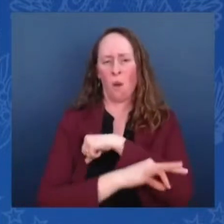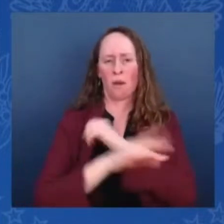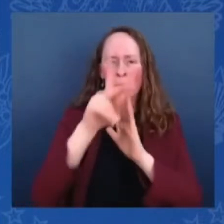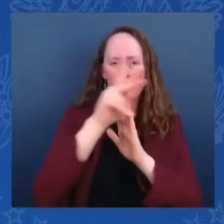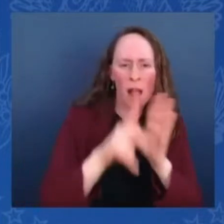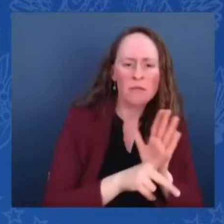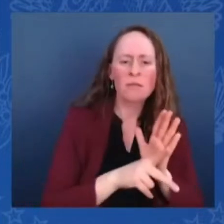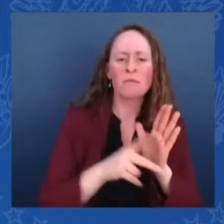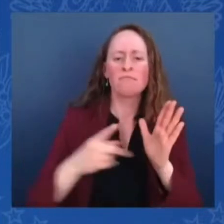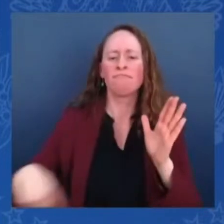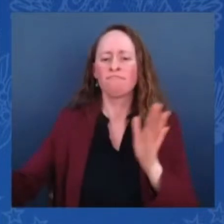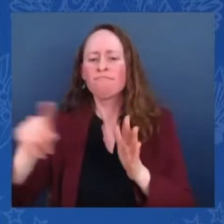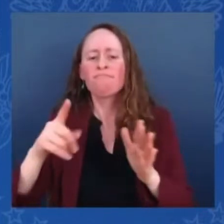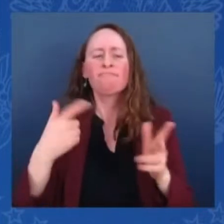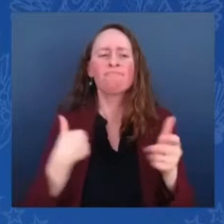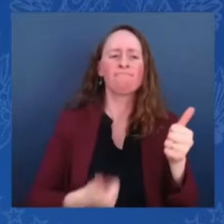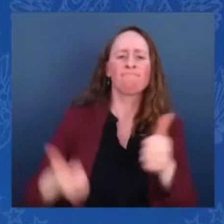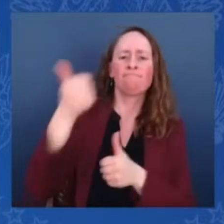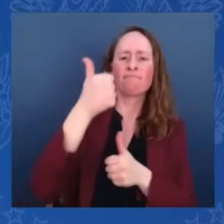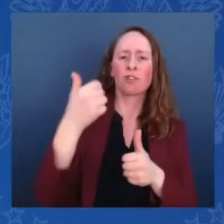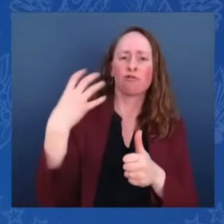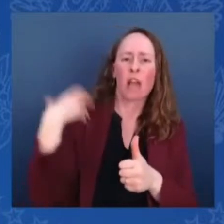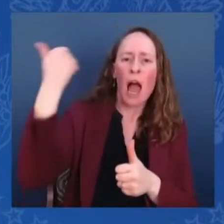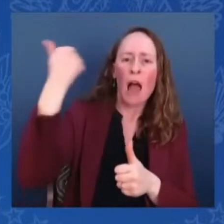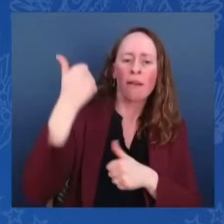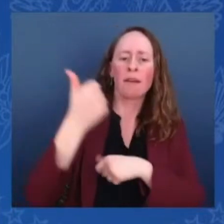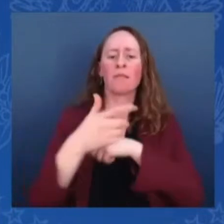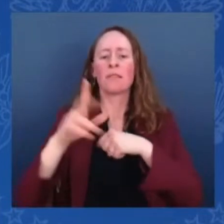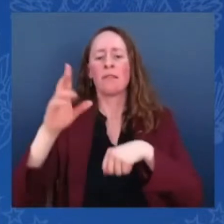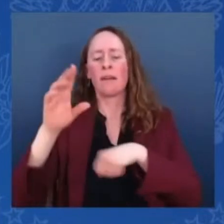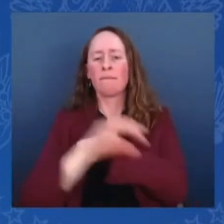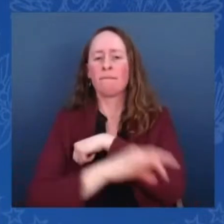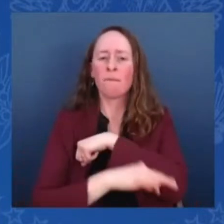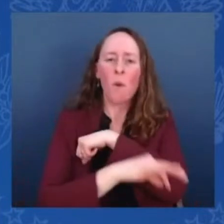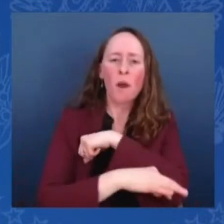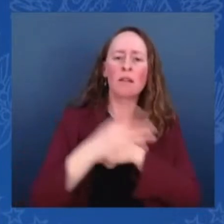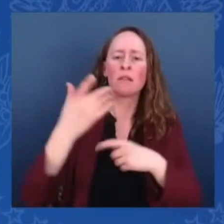vice president for 8 years, and now president of the United States,